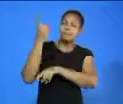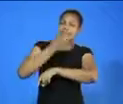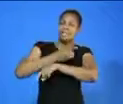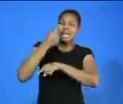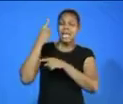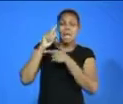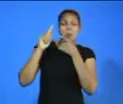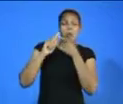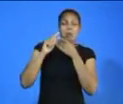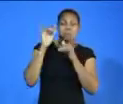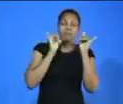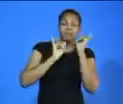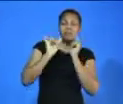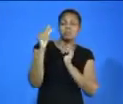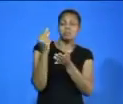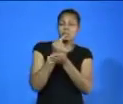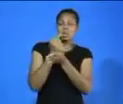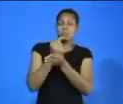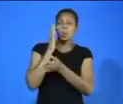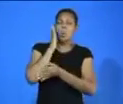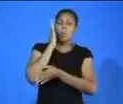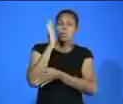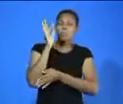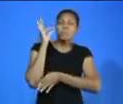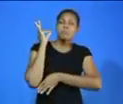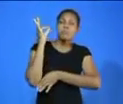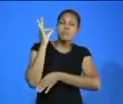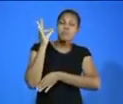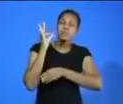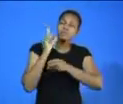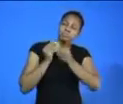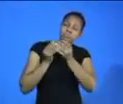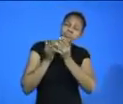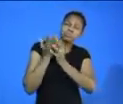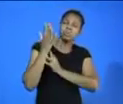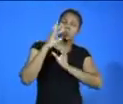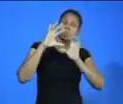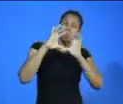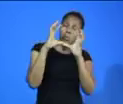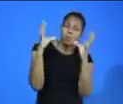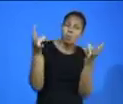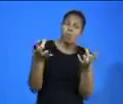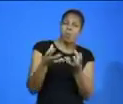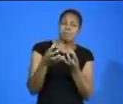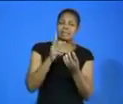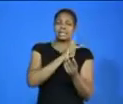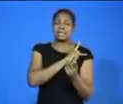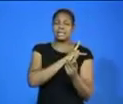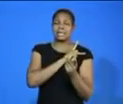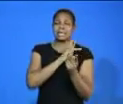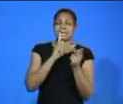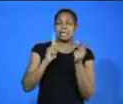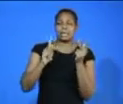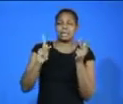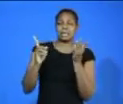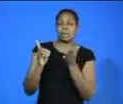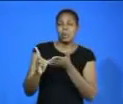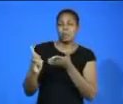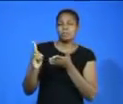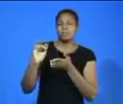will be preached to the ends of the earth, and the kingdoms of this world would have become your